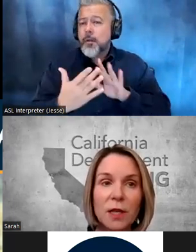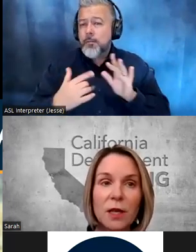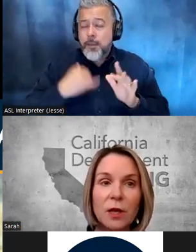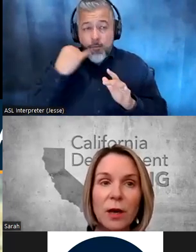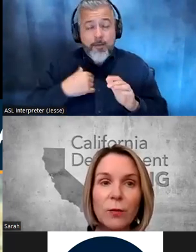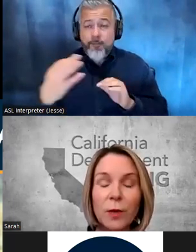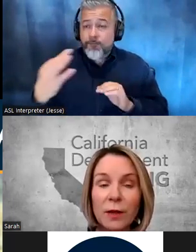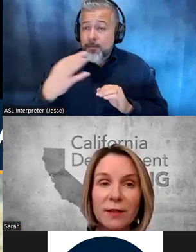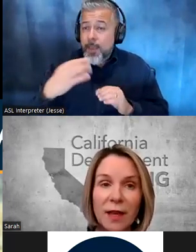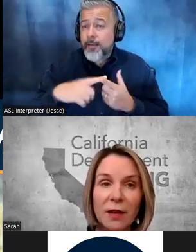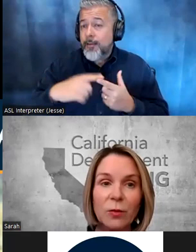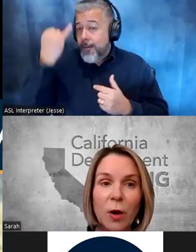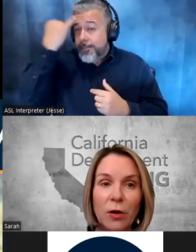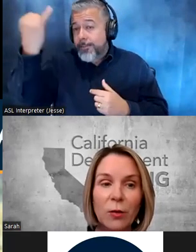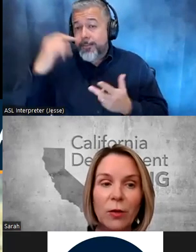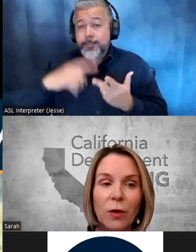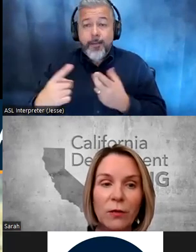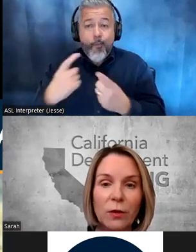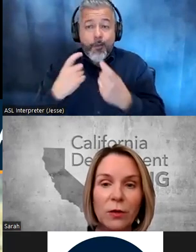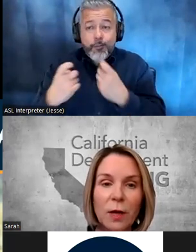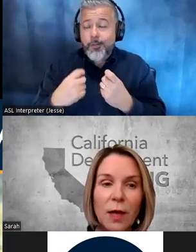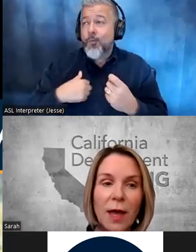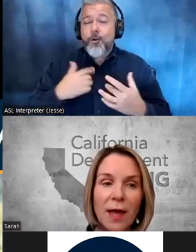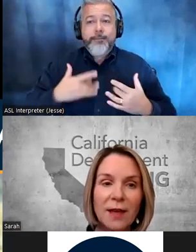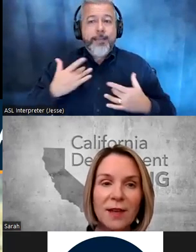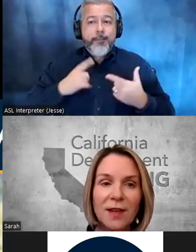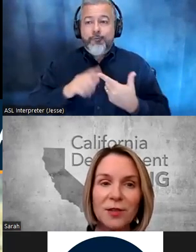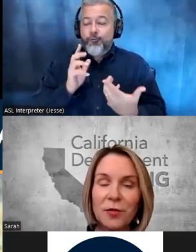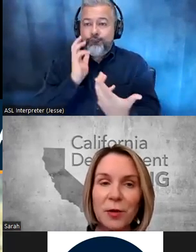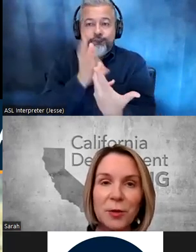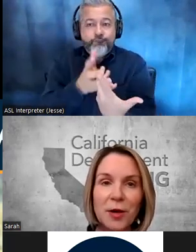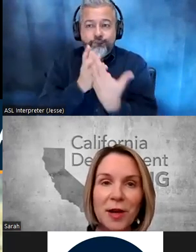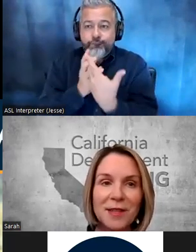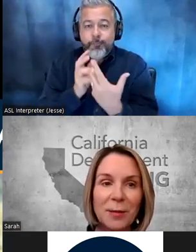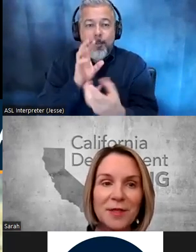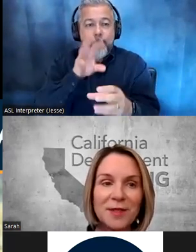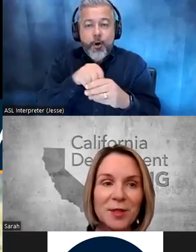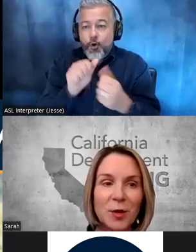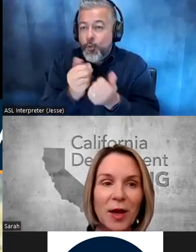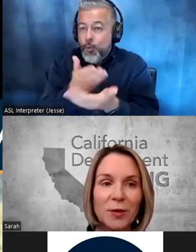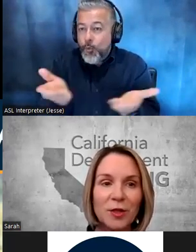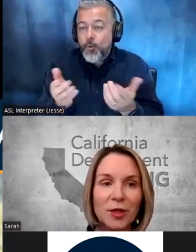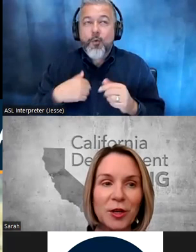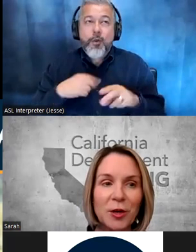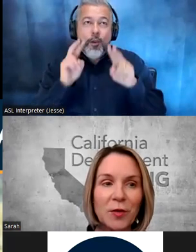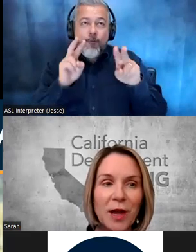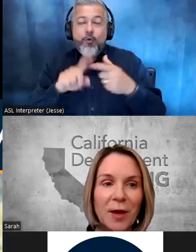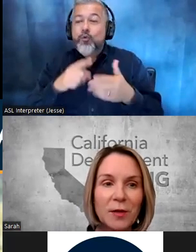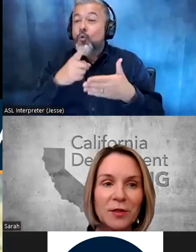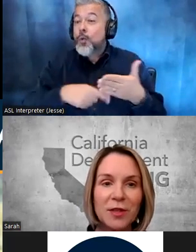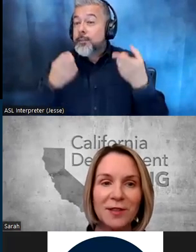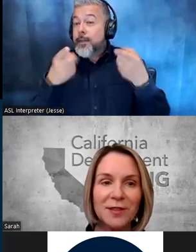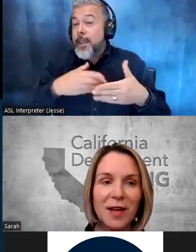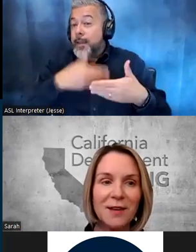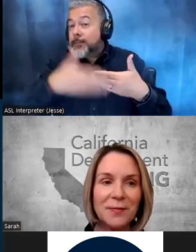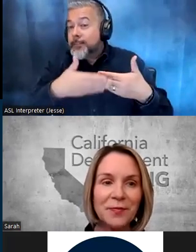questions. Really excited to partner with all of you and look forward to our next steps. So I will turn it over now to